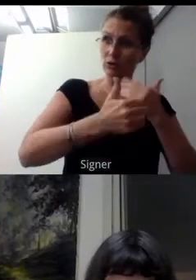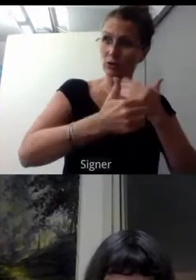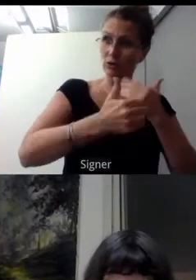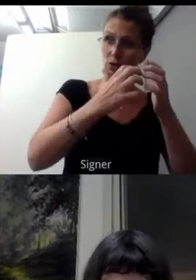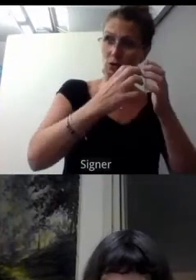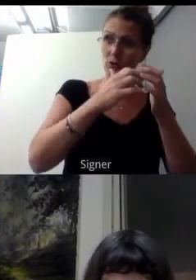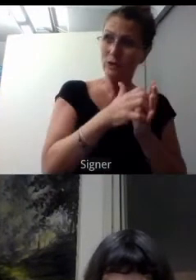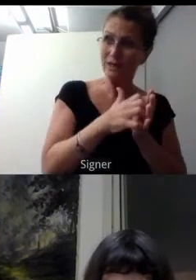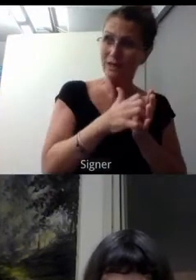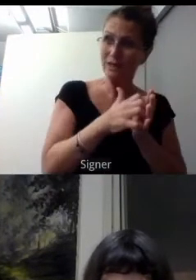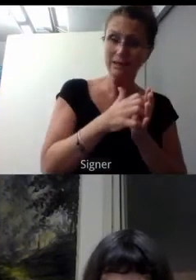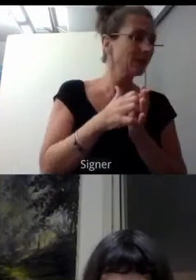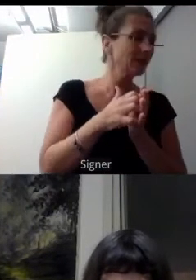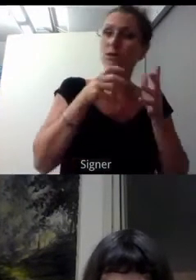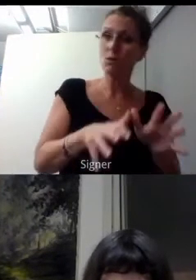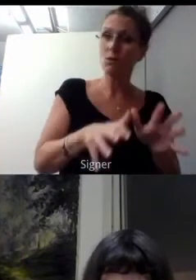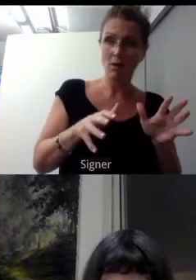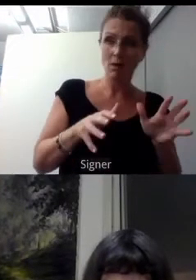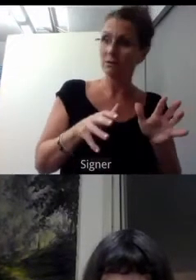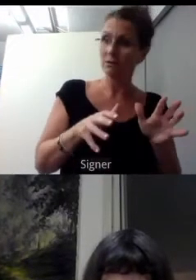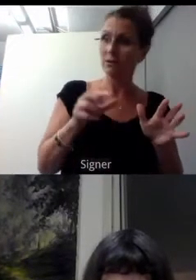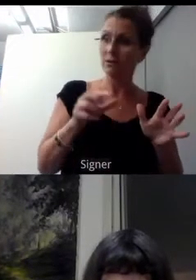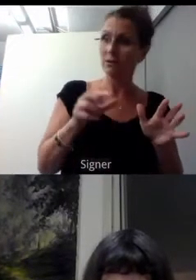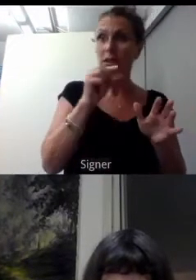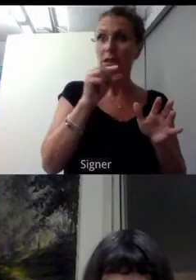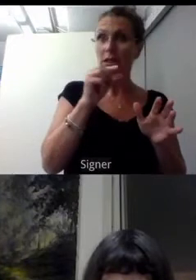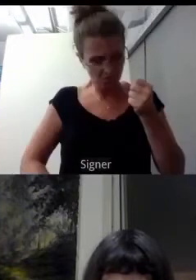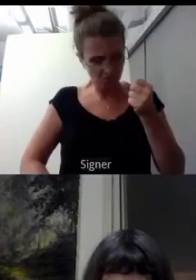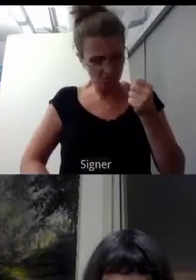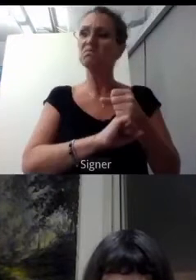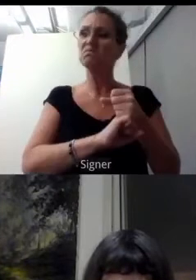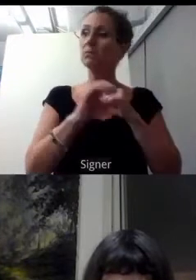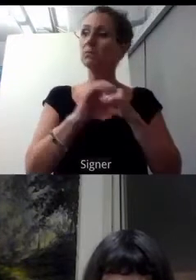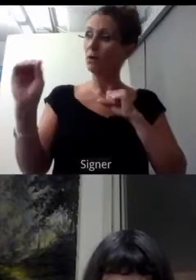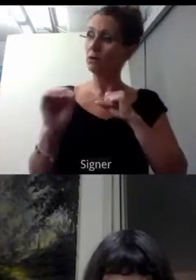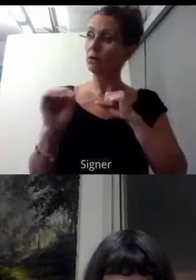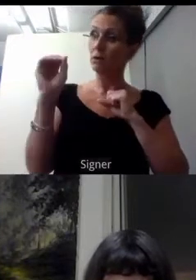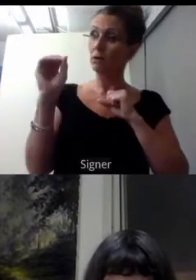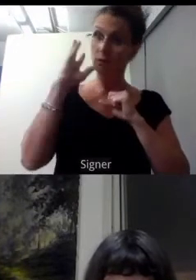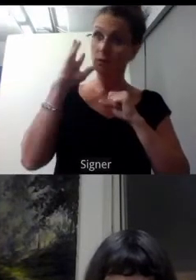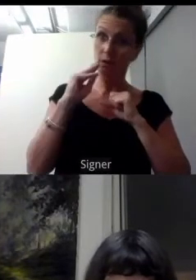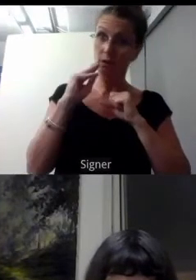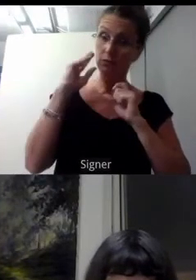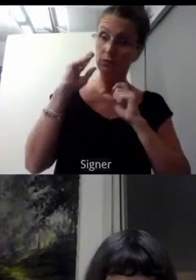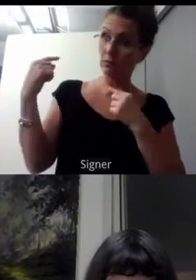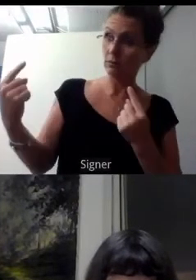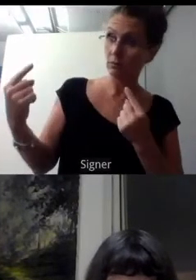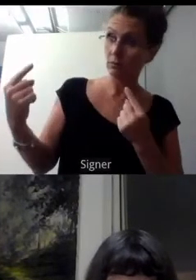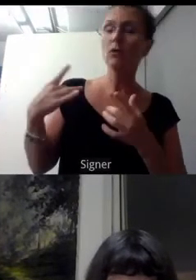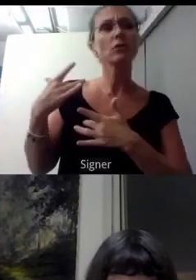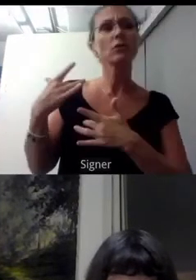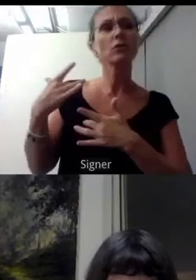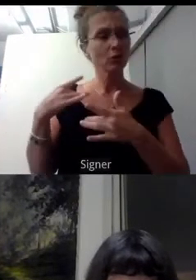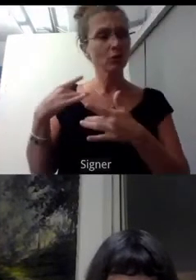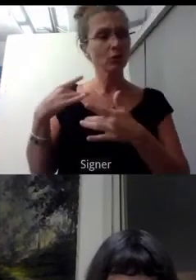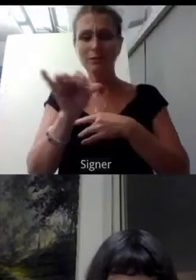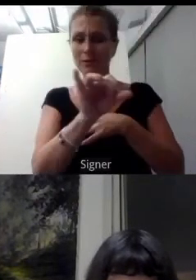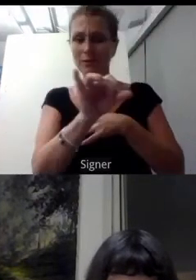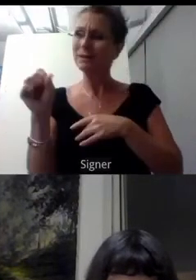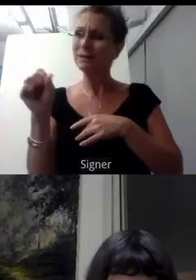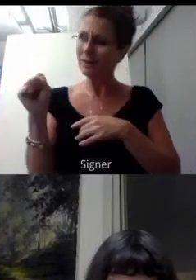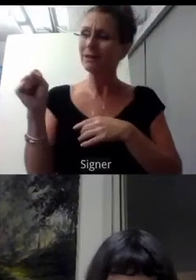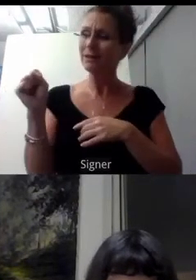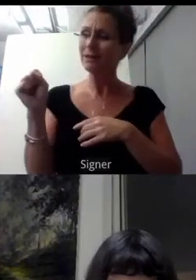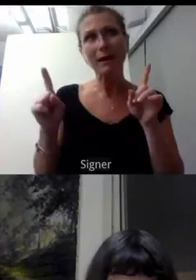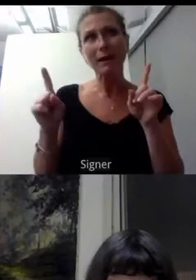alive to that. Ontario's experience was that we had the same concern, but the year after our Disability Act was